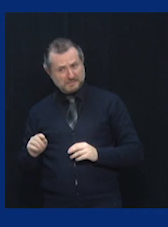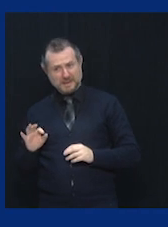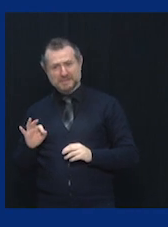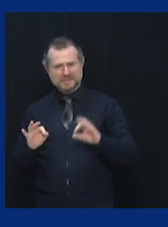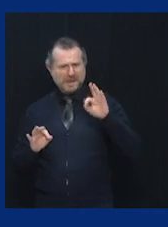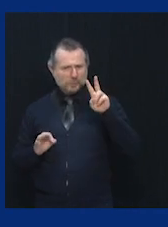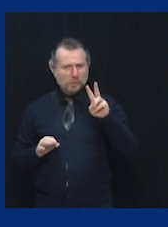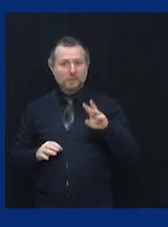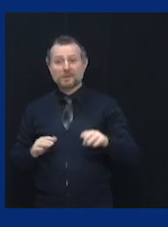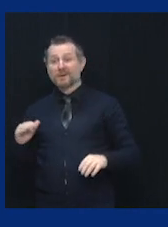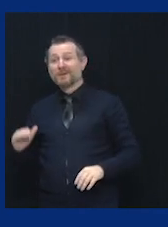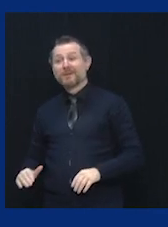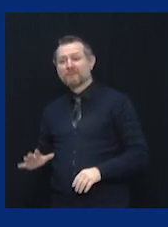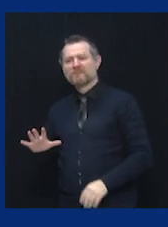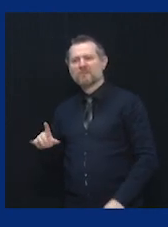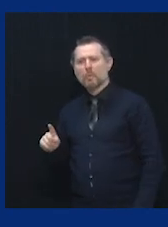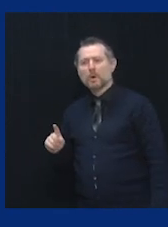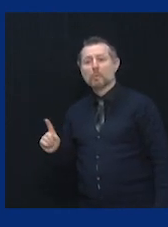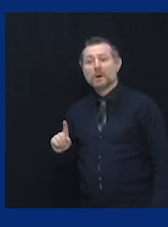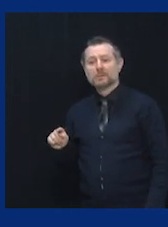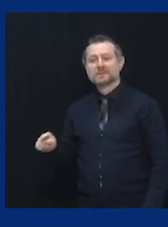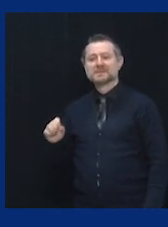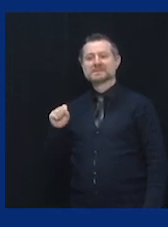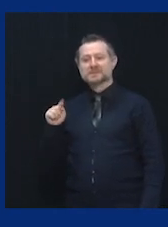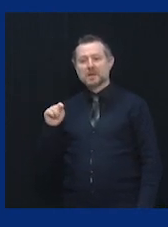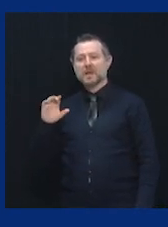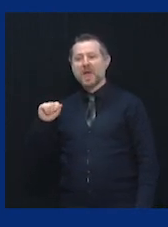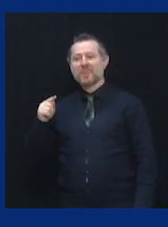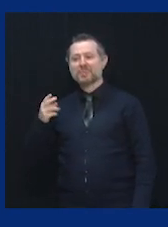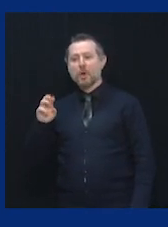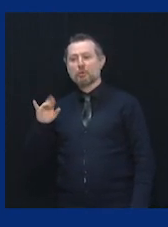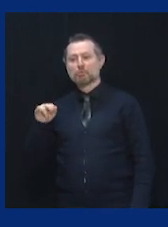Catherine, 53 St. Francis.